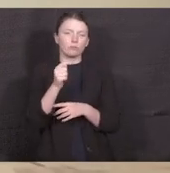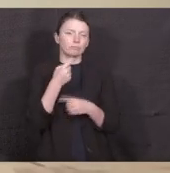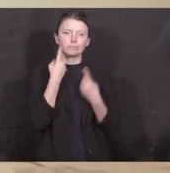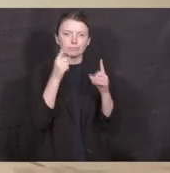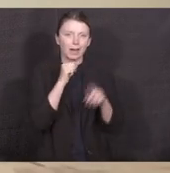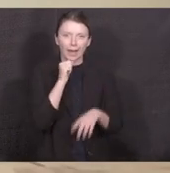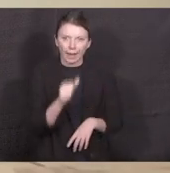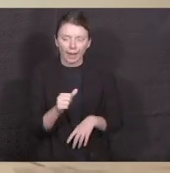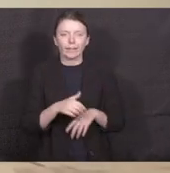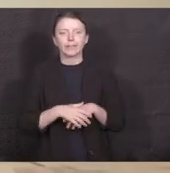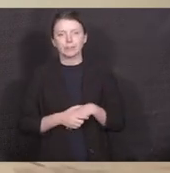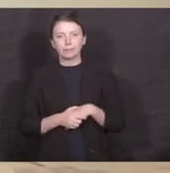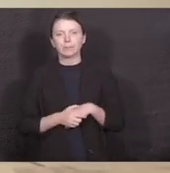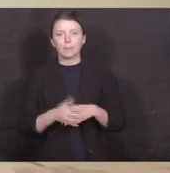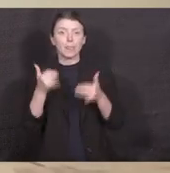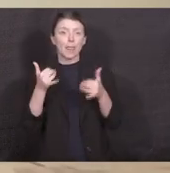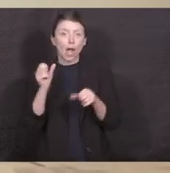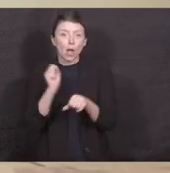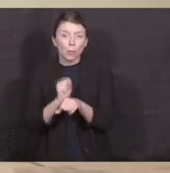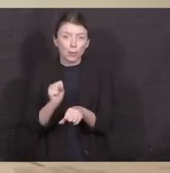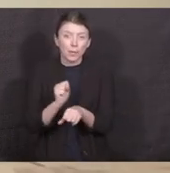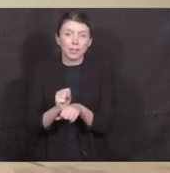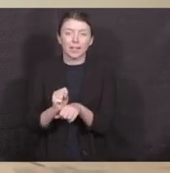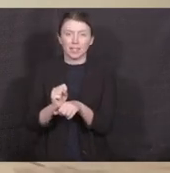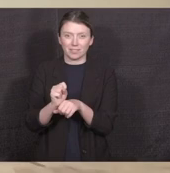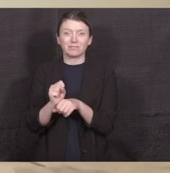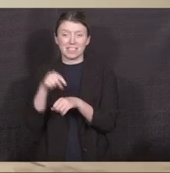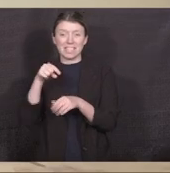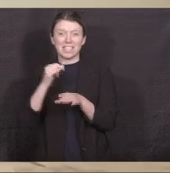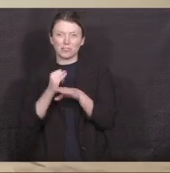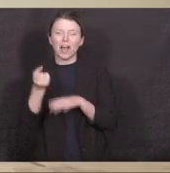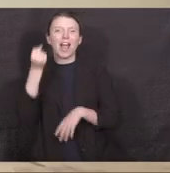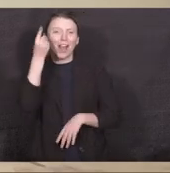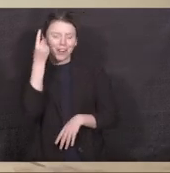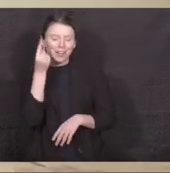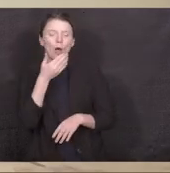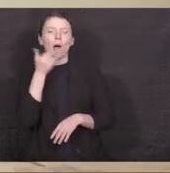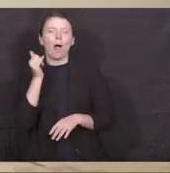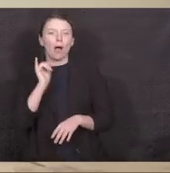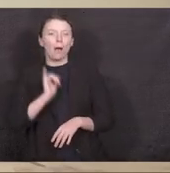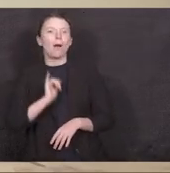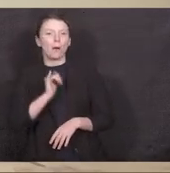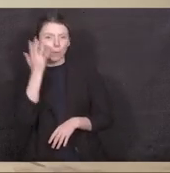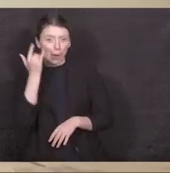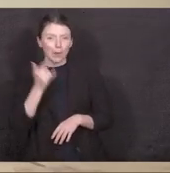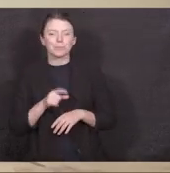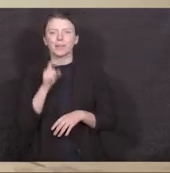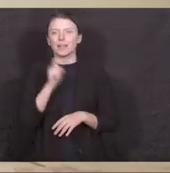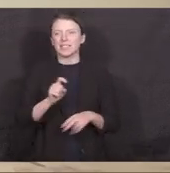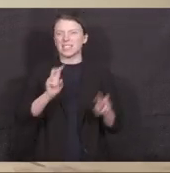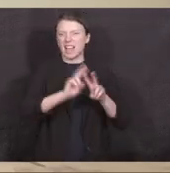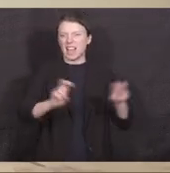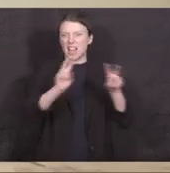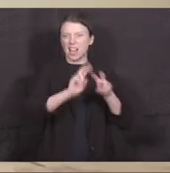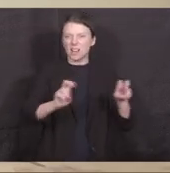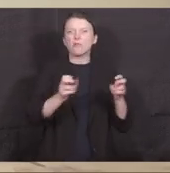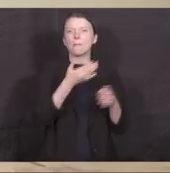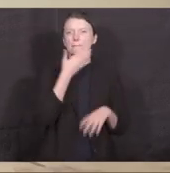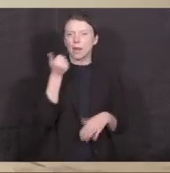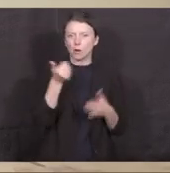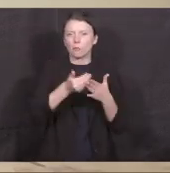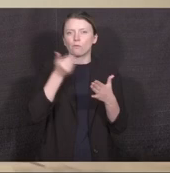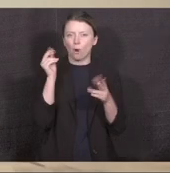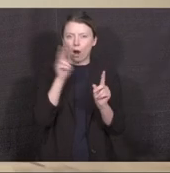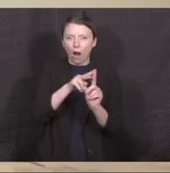And now that I'm working from within the industry, I understand why. First, I really needed to study the industry. I really needed to